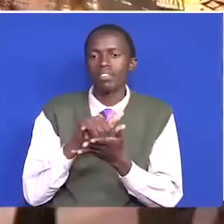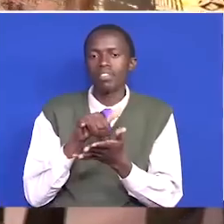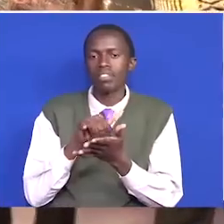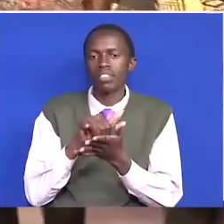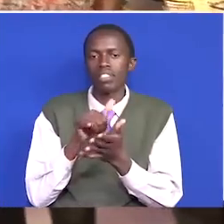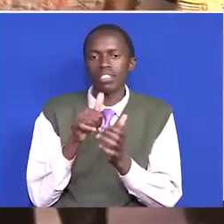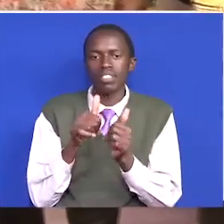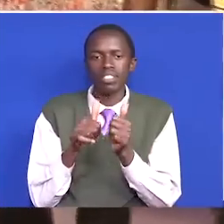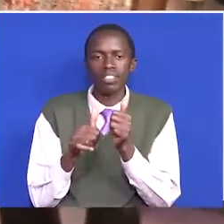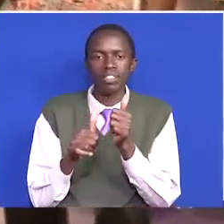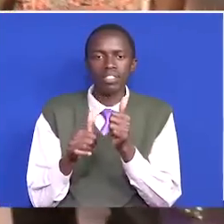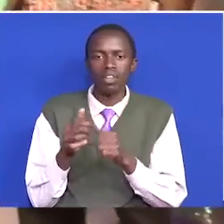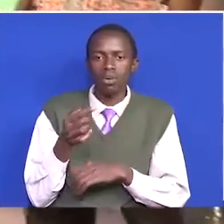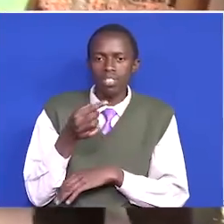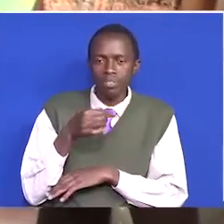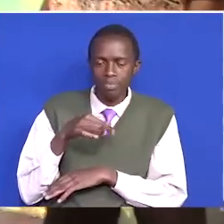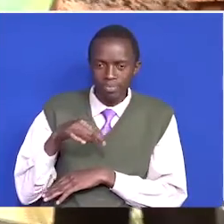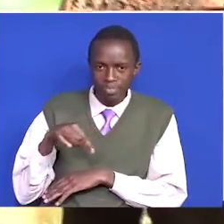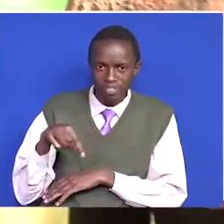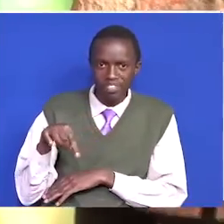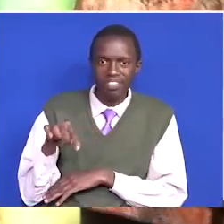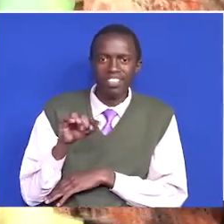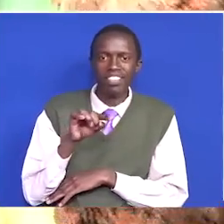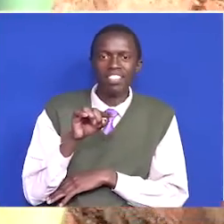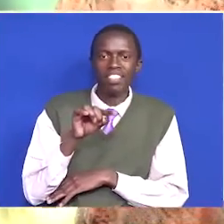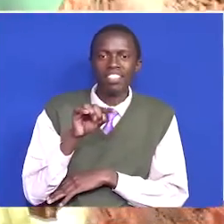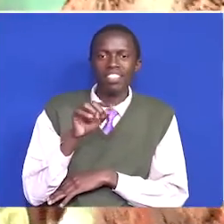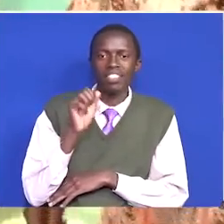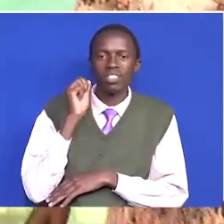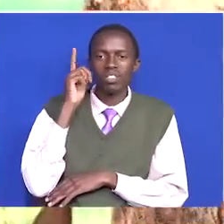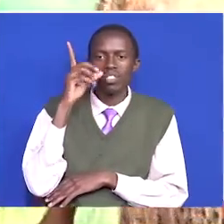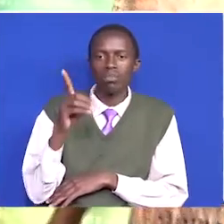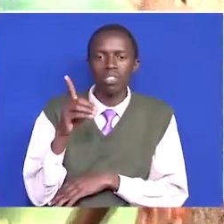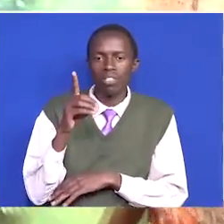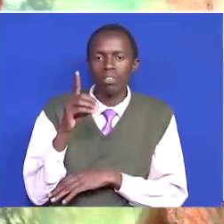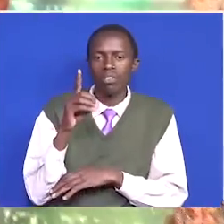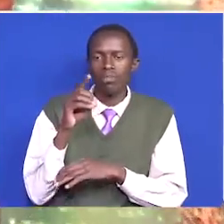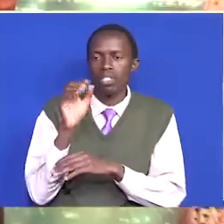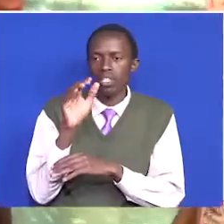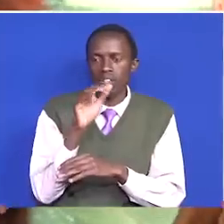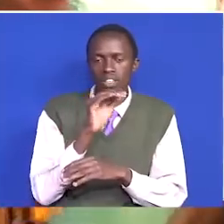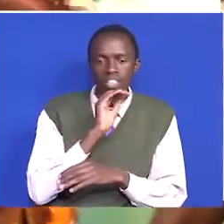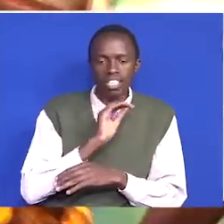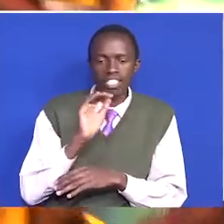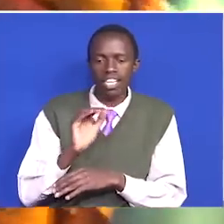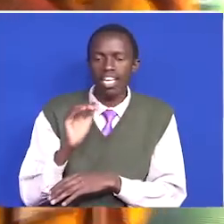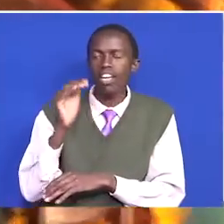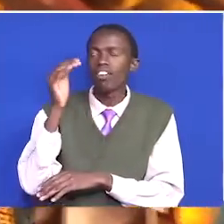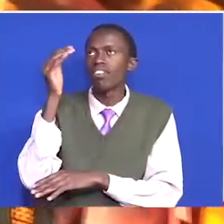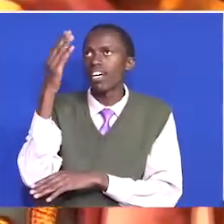that we should be called the sons of God.